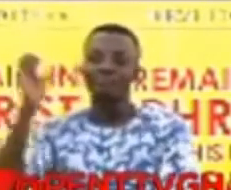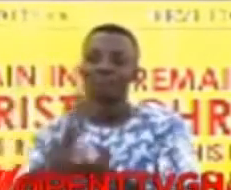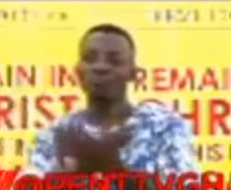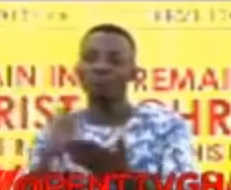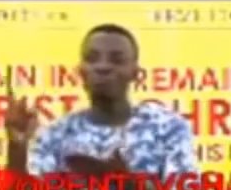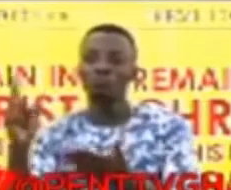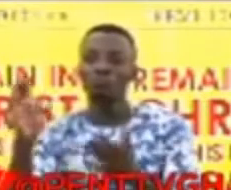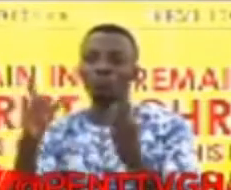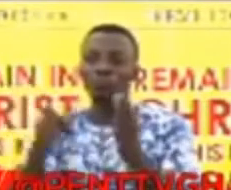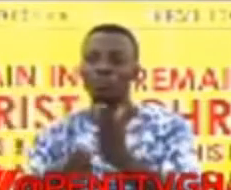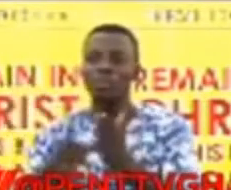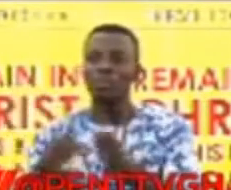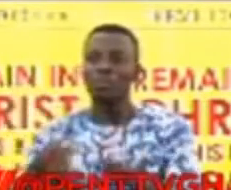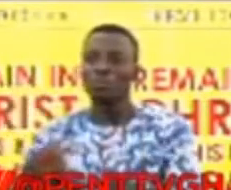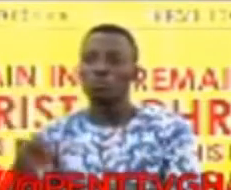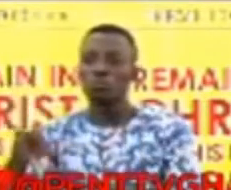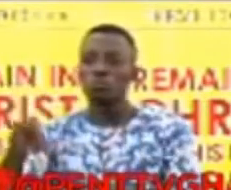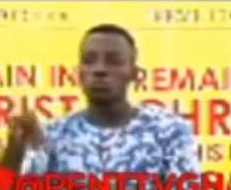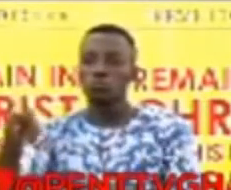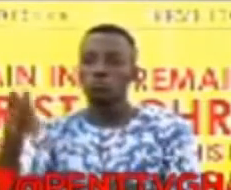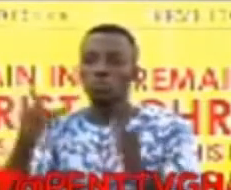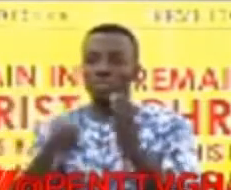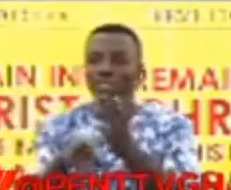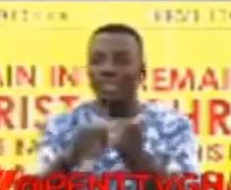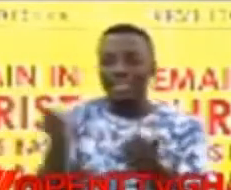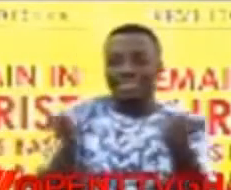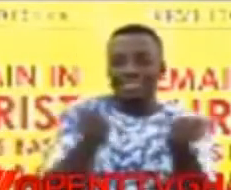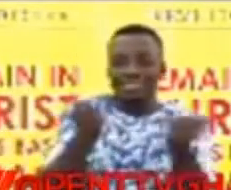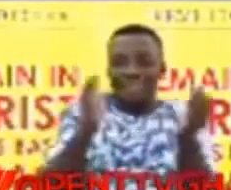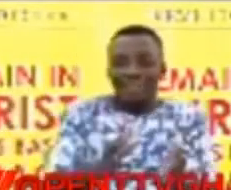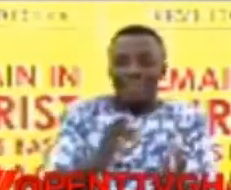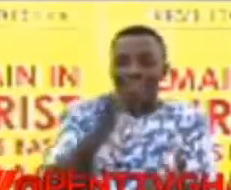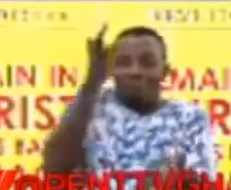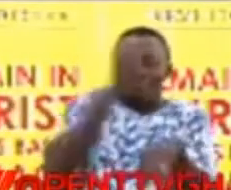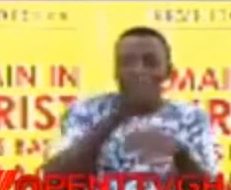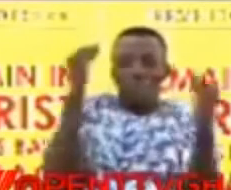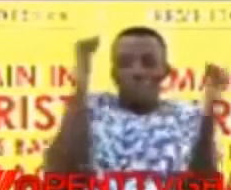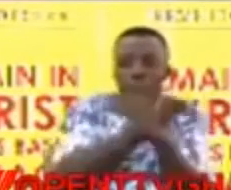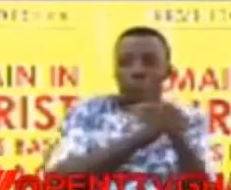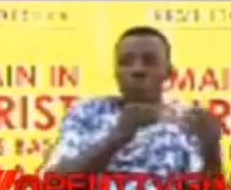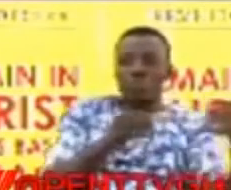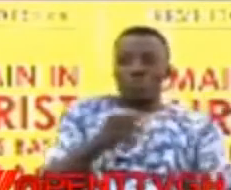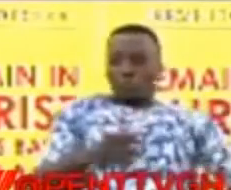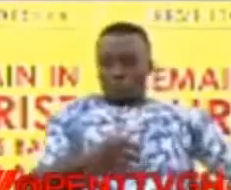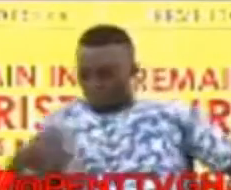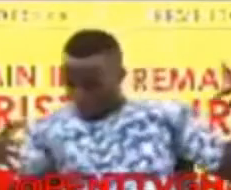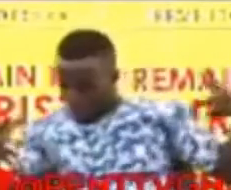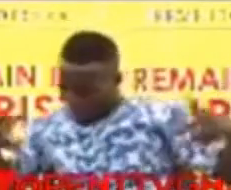and was crushed by a drunken driver and died. 40 days after his